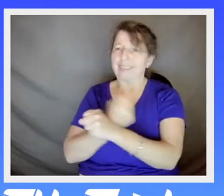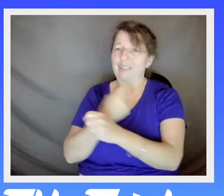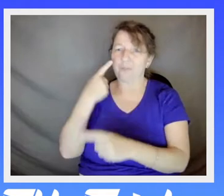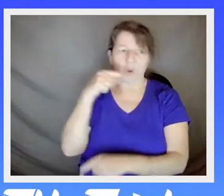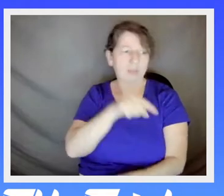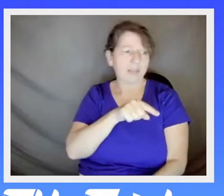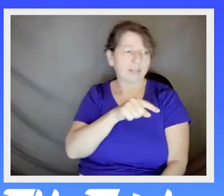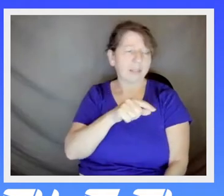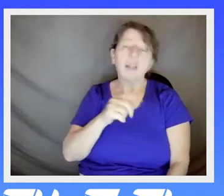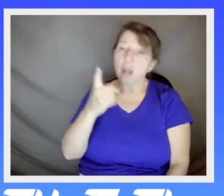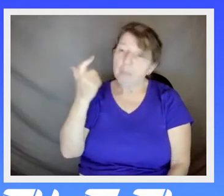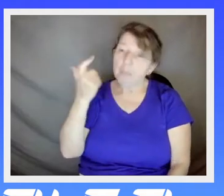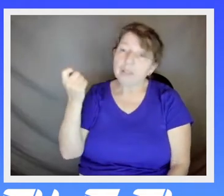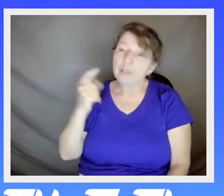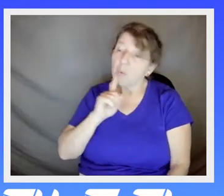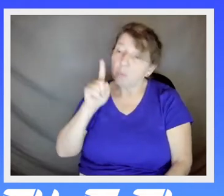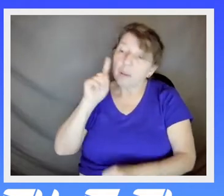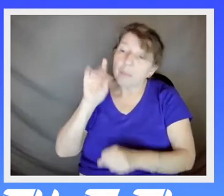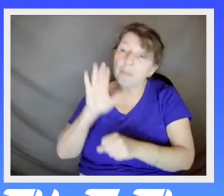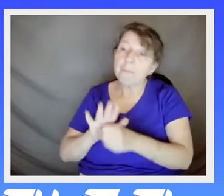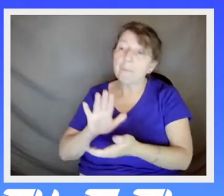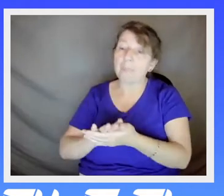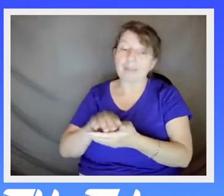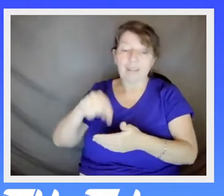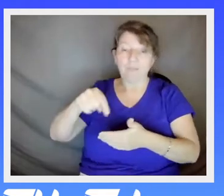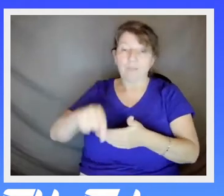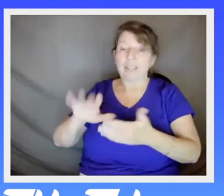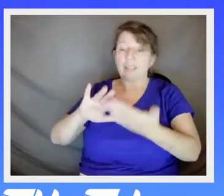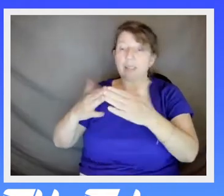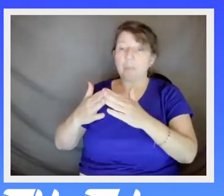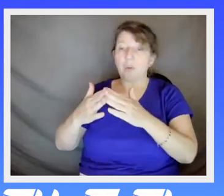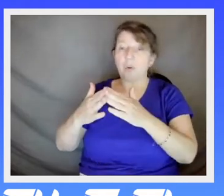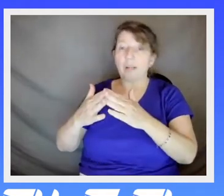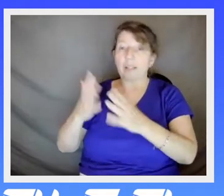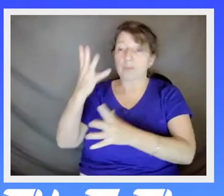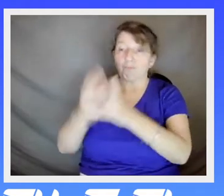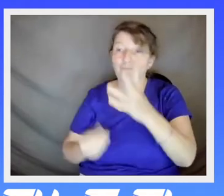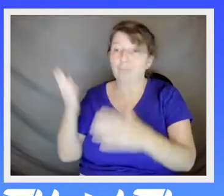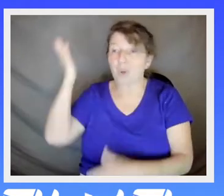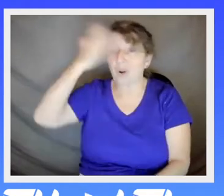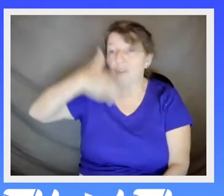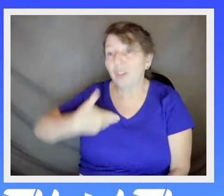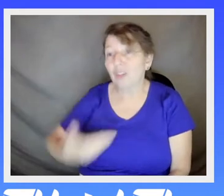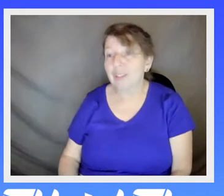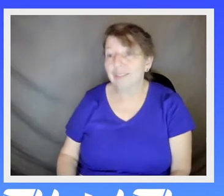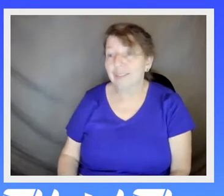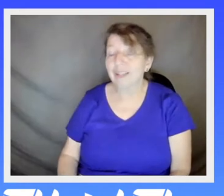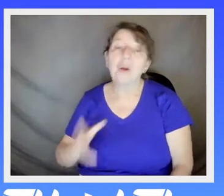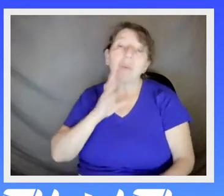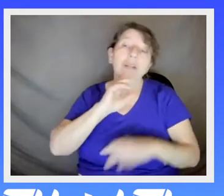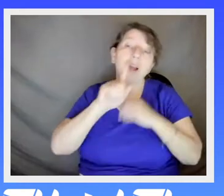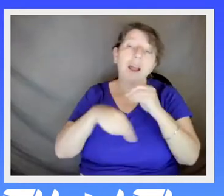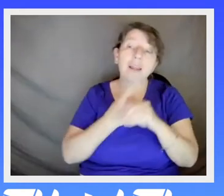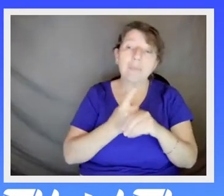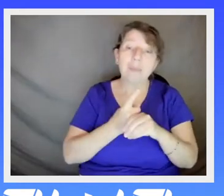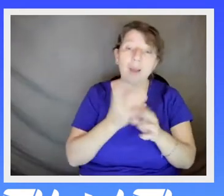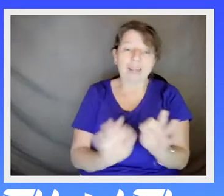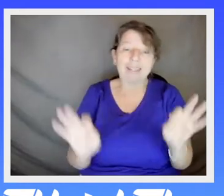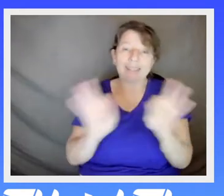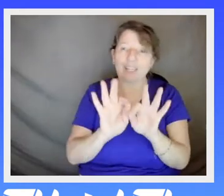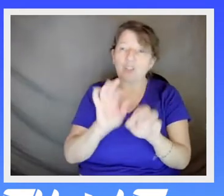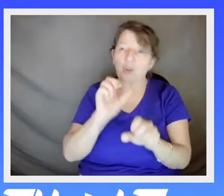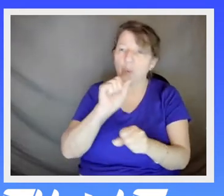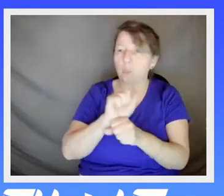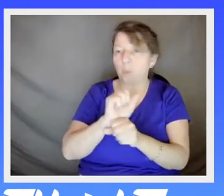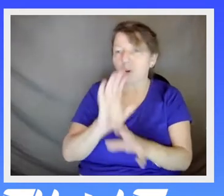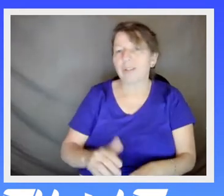been left out of the conversations, particularly when we're talking about essential workers. I mentioned the Piano Factory recently because I